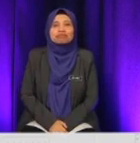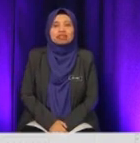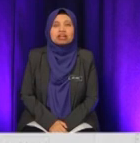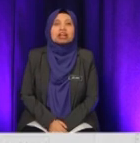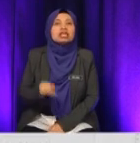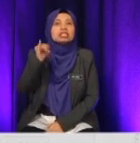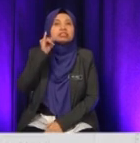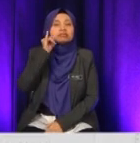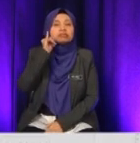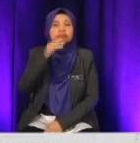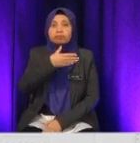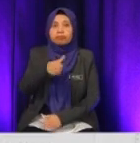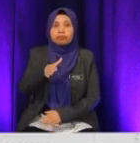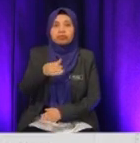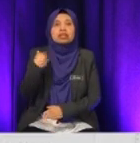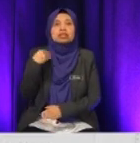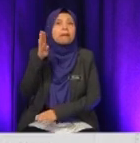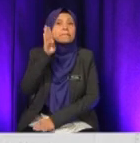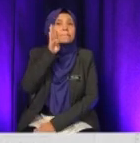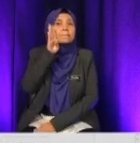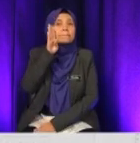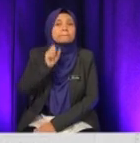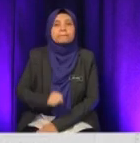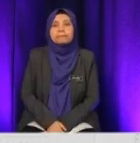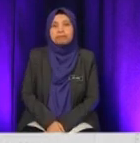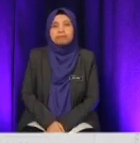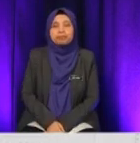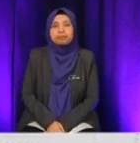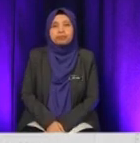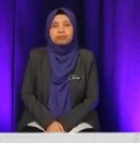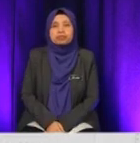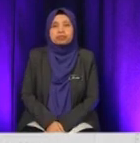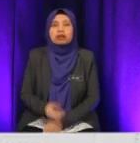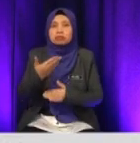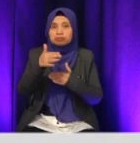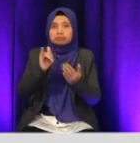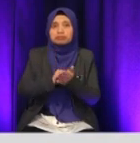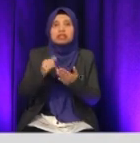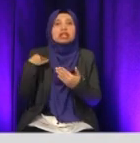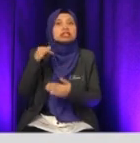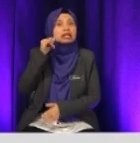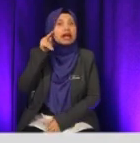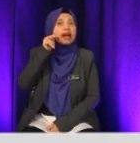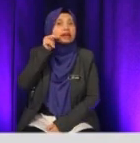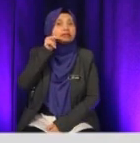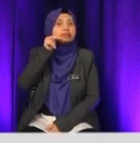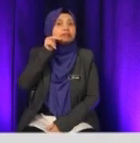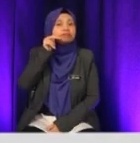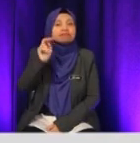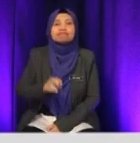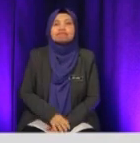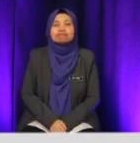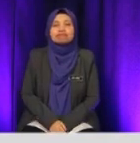we have Kairi Nabila. Hello, Bella. Hello, Bella. Okay, next we have Anne Jasmine. Hello, Anne.